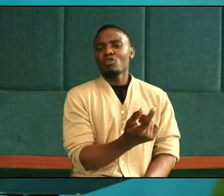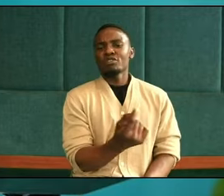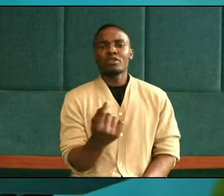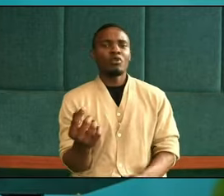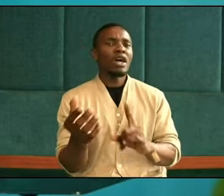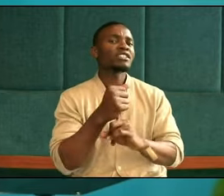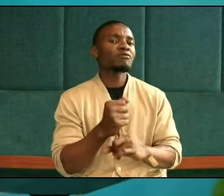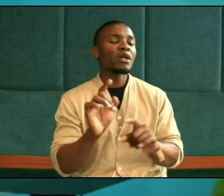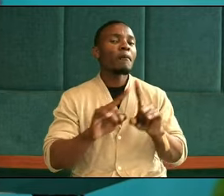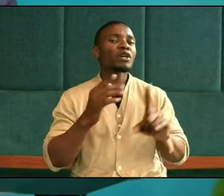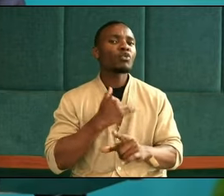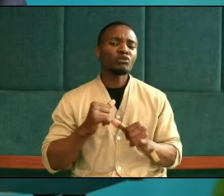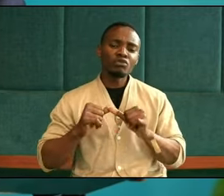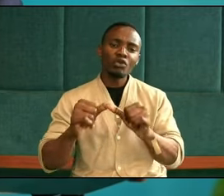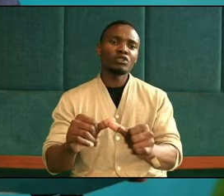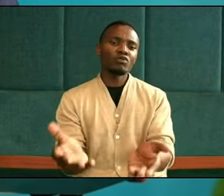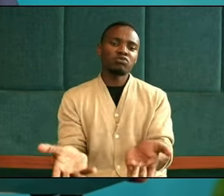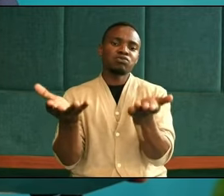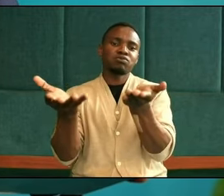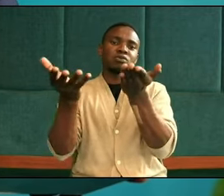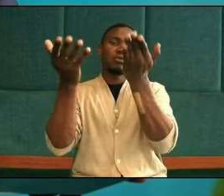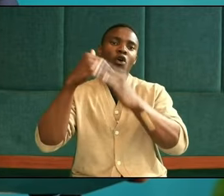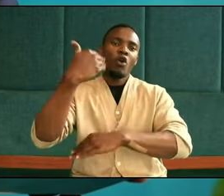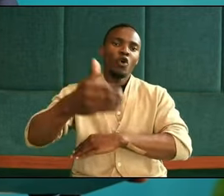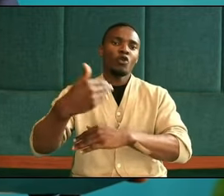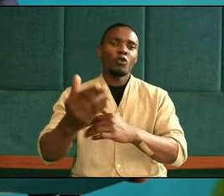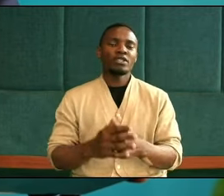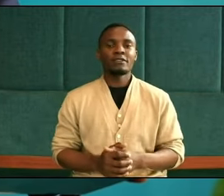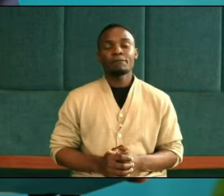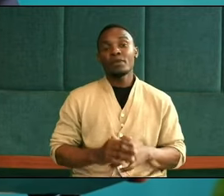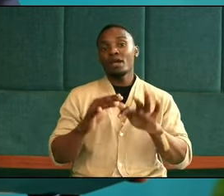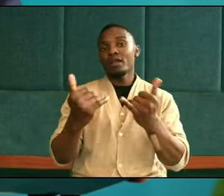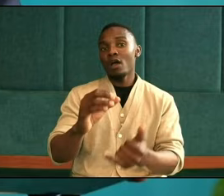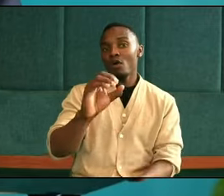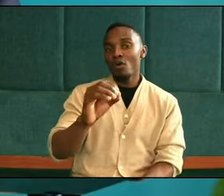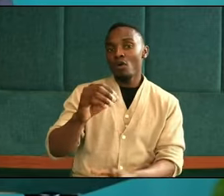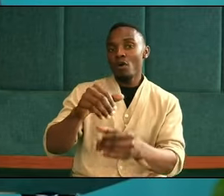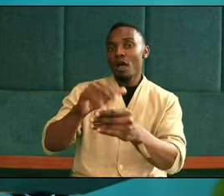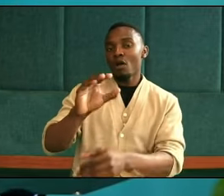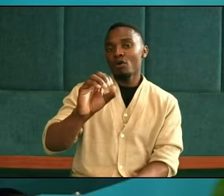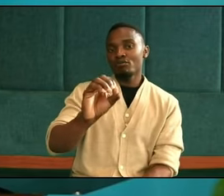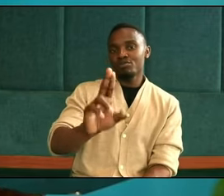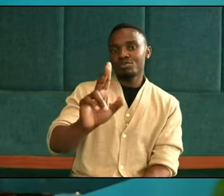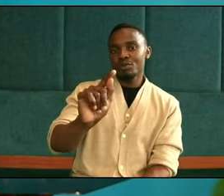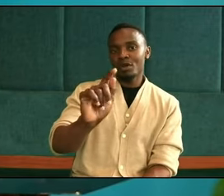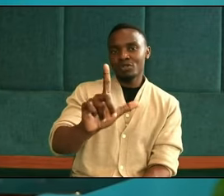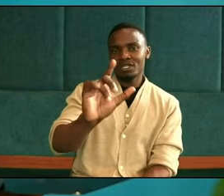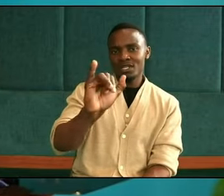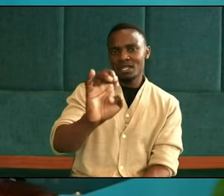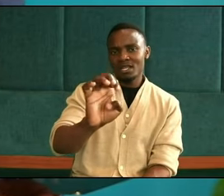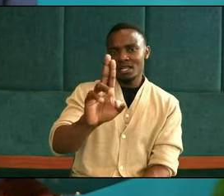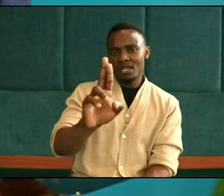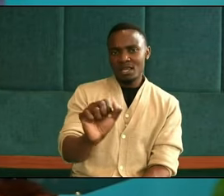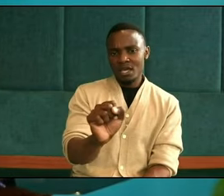but wants to take it a notch higher. So these outliers, these gimpers, are men